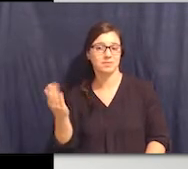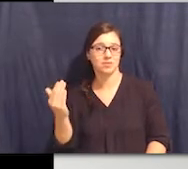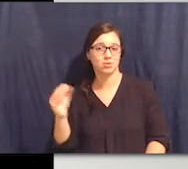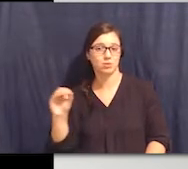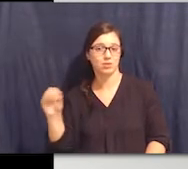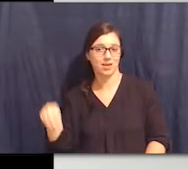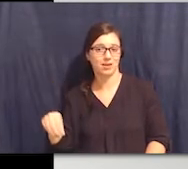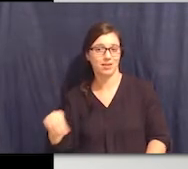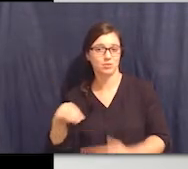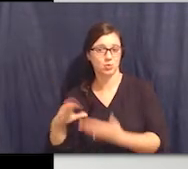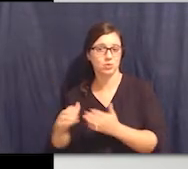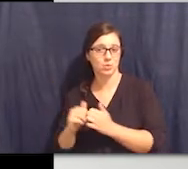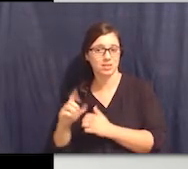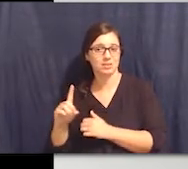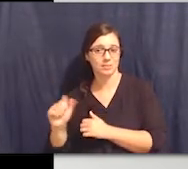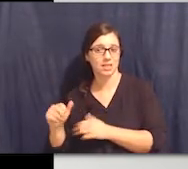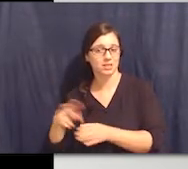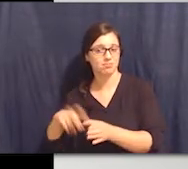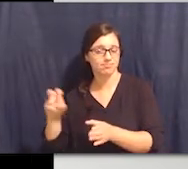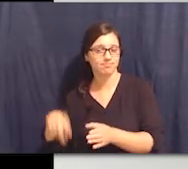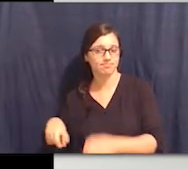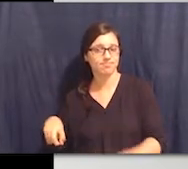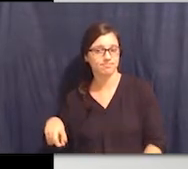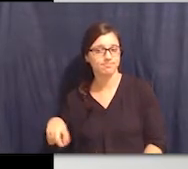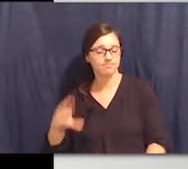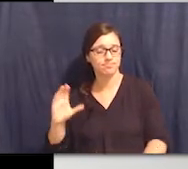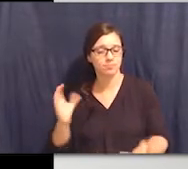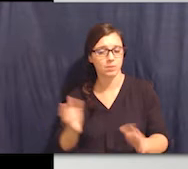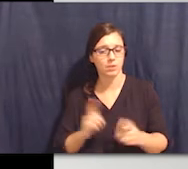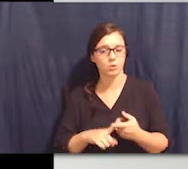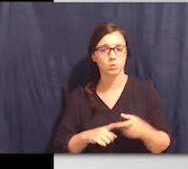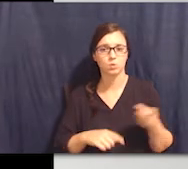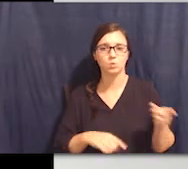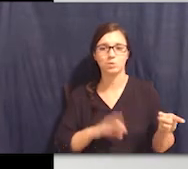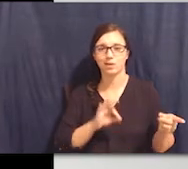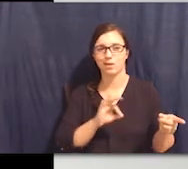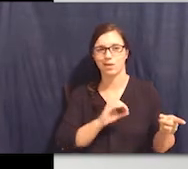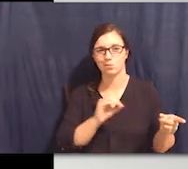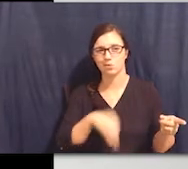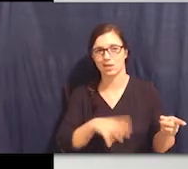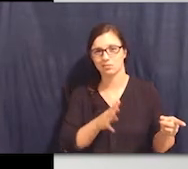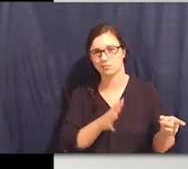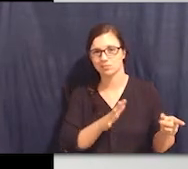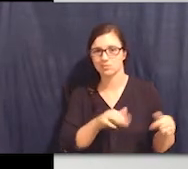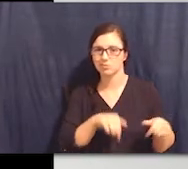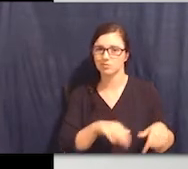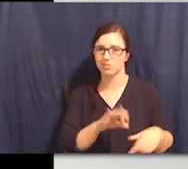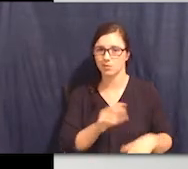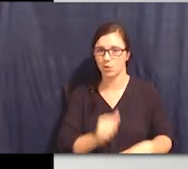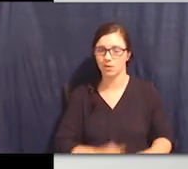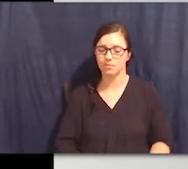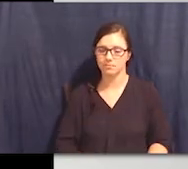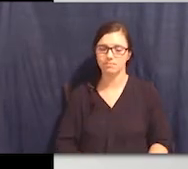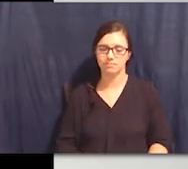15% of our students with disabilities in California drop out, as opposed to the 9-ish percent here in Florida.